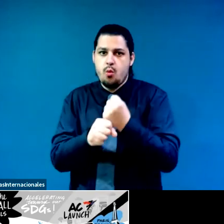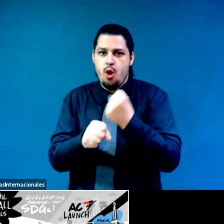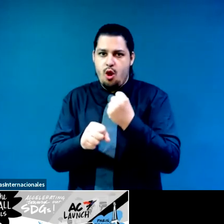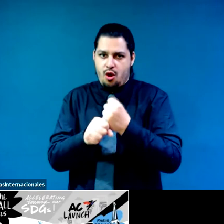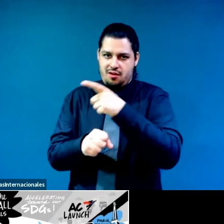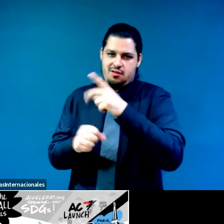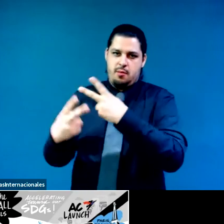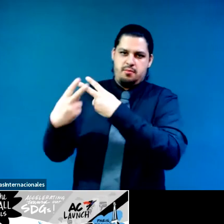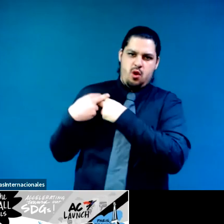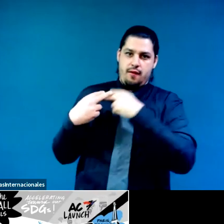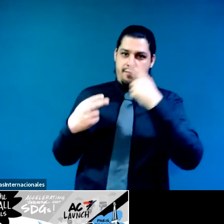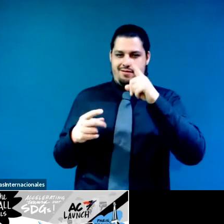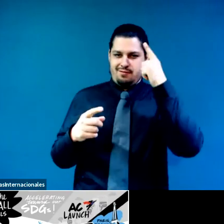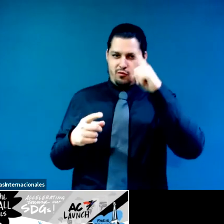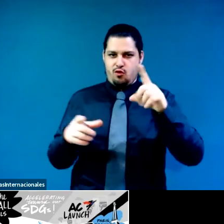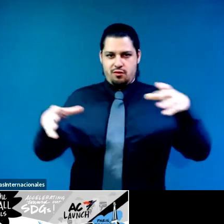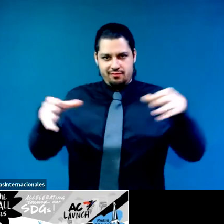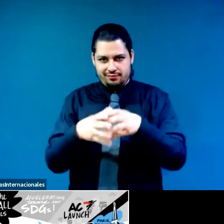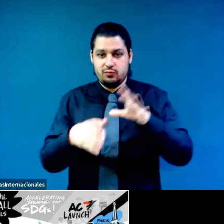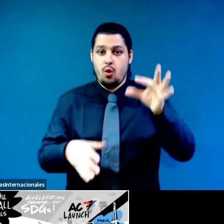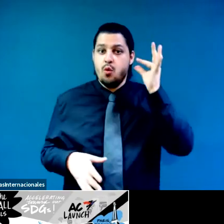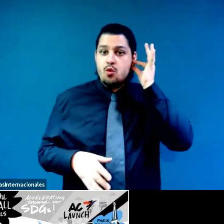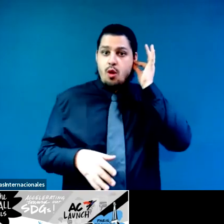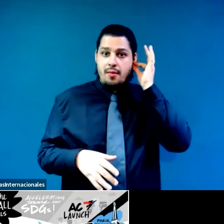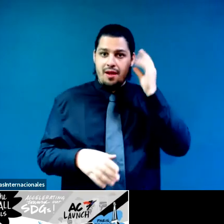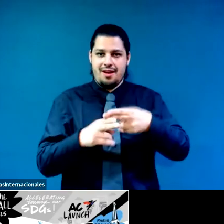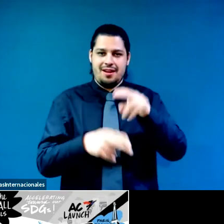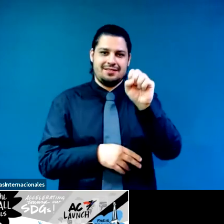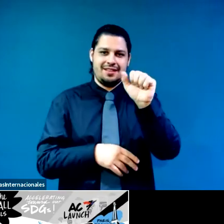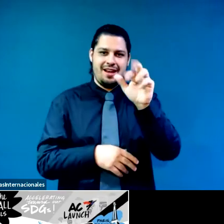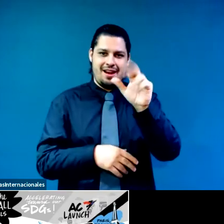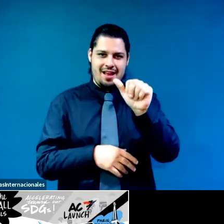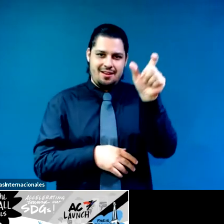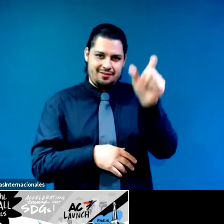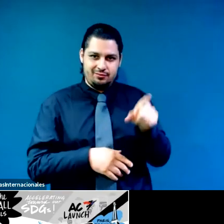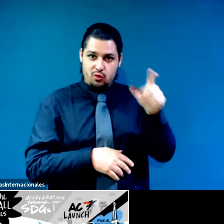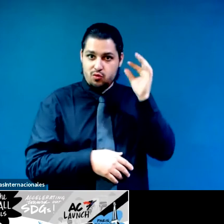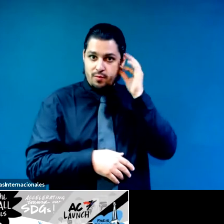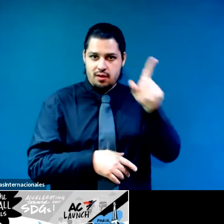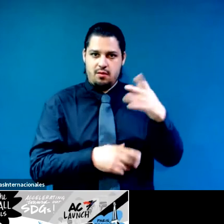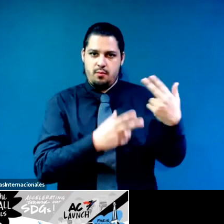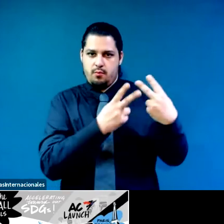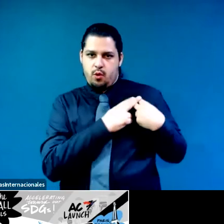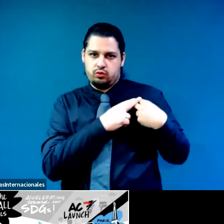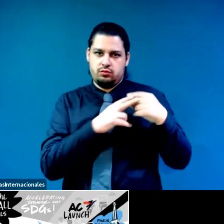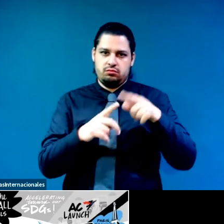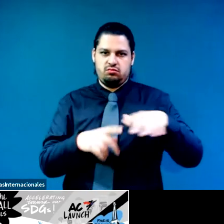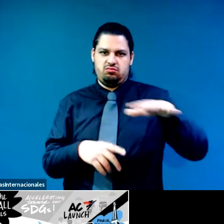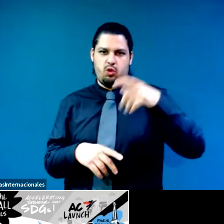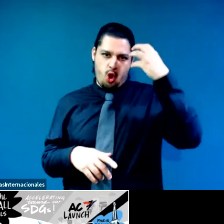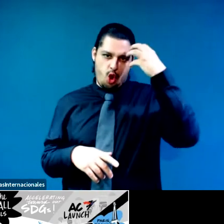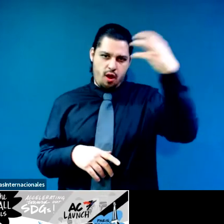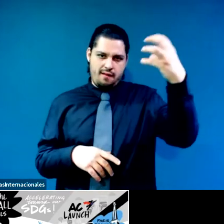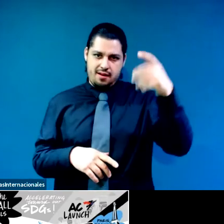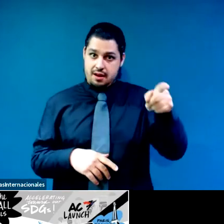and Intergovernmental Division at UN Women. Ms. Hendricks is also co-lead of the Action Coalition Secretariat. We